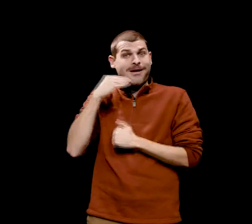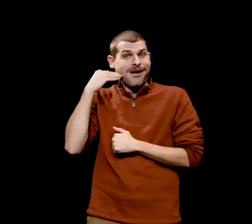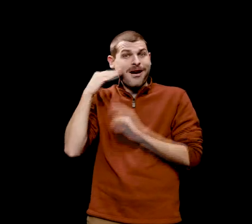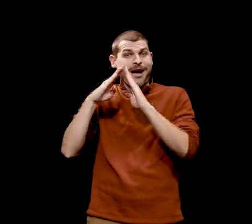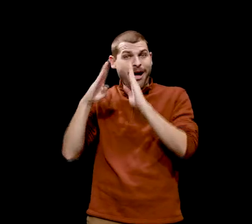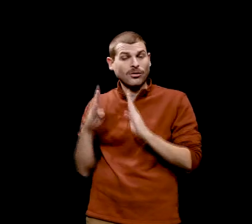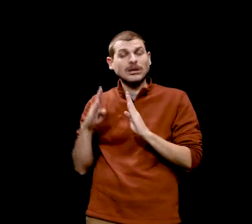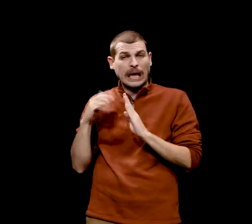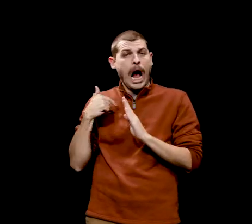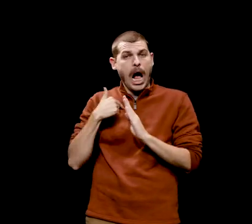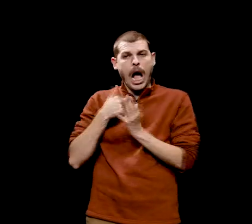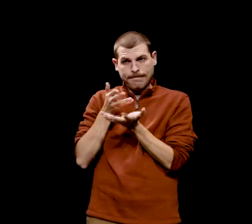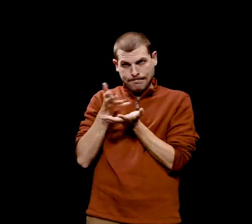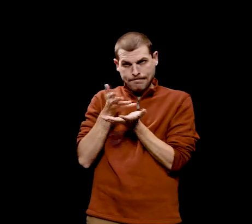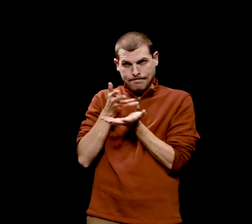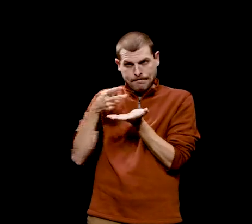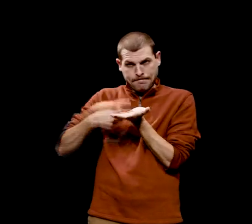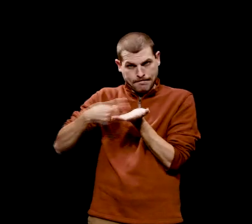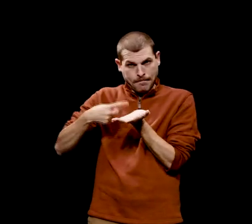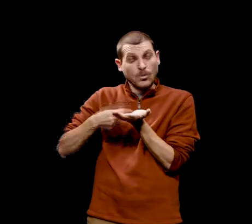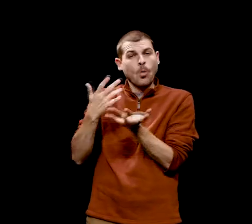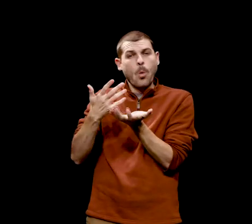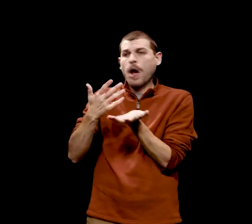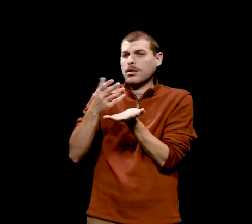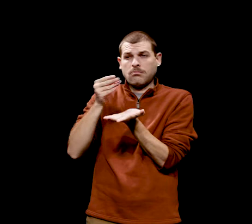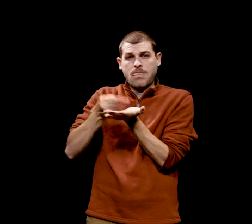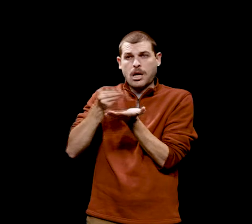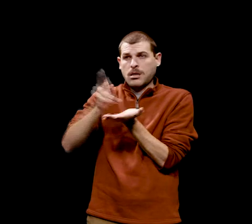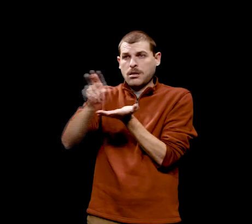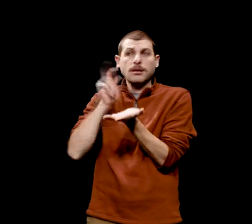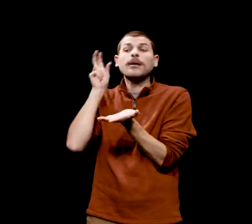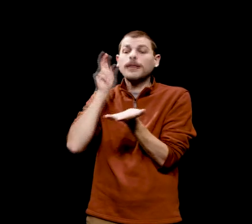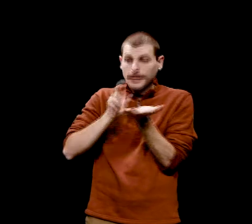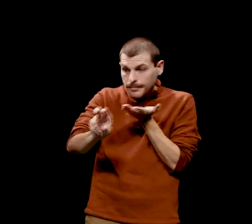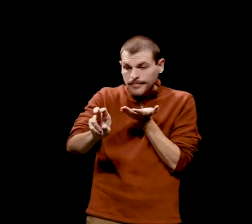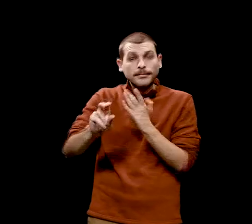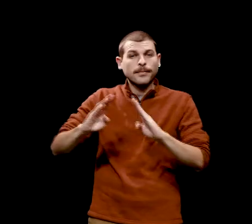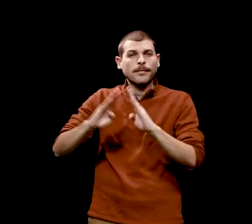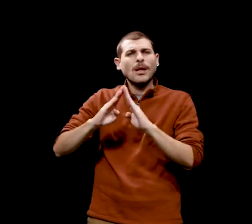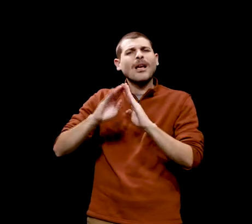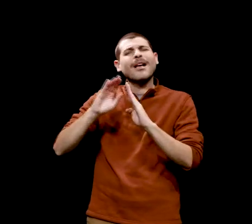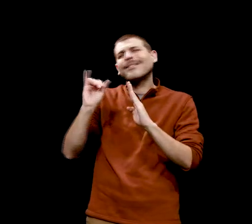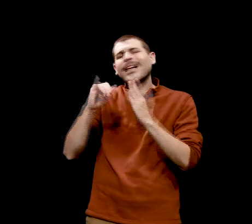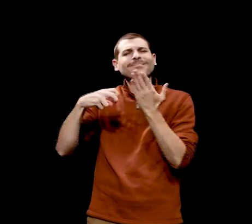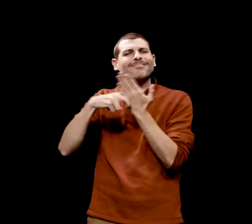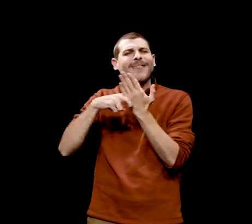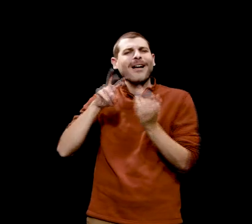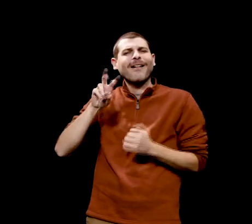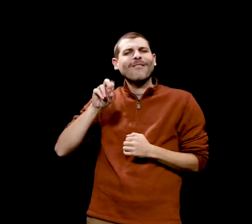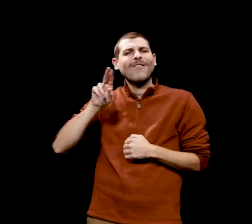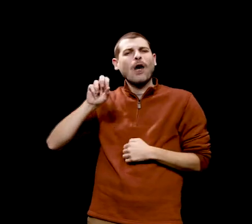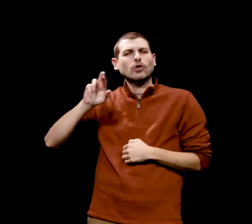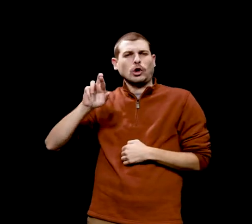dollars towards household expenditure vouchers. So those were vouchers that could be used for any household expenditure that was